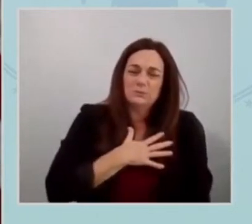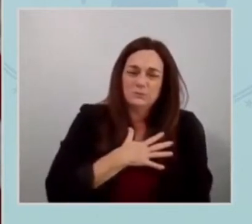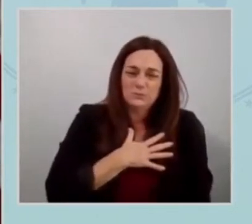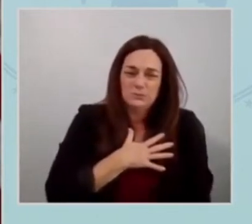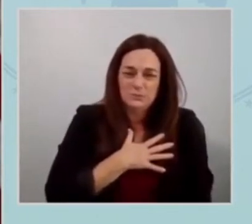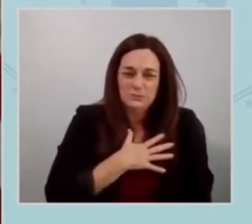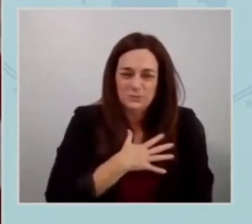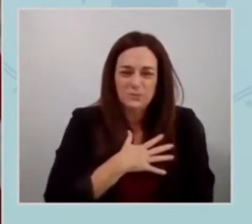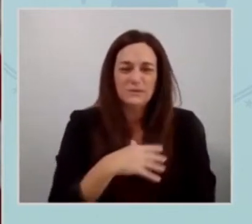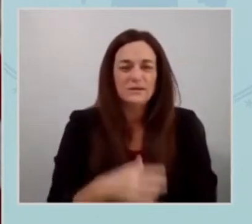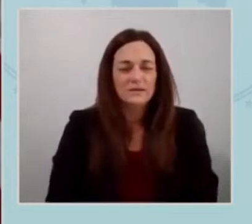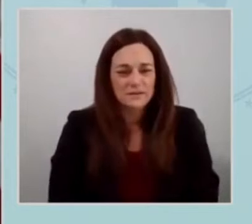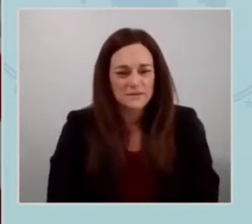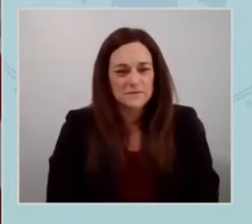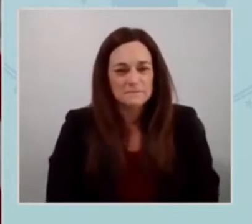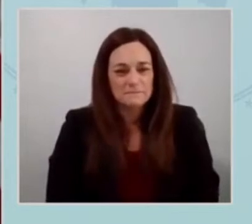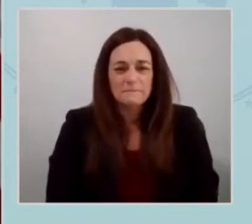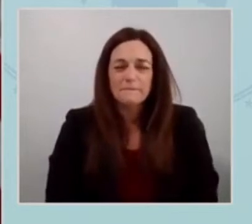profoundly